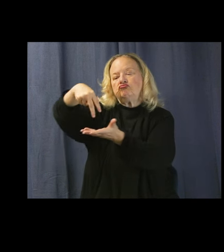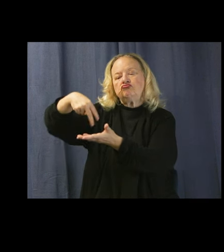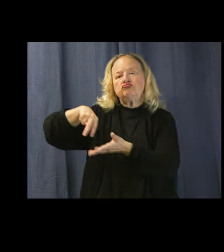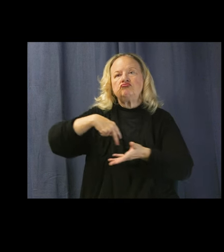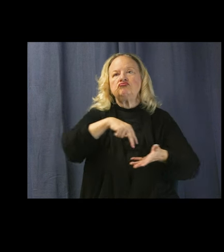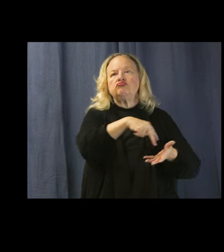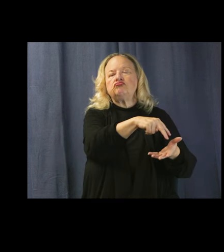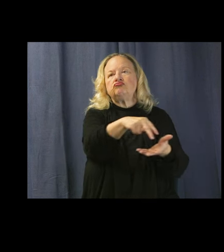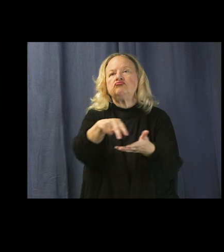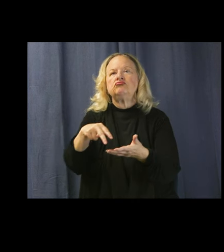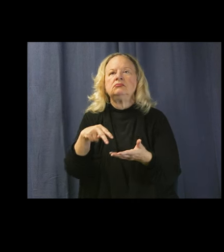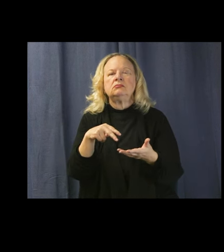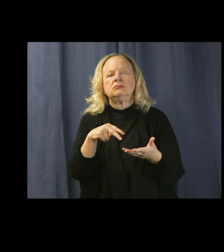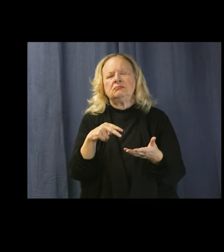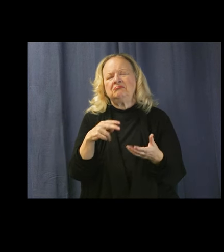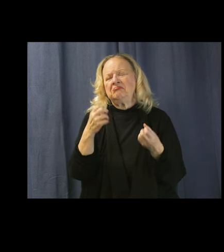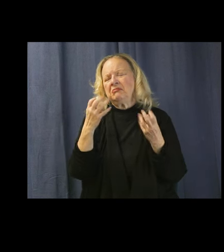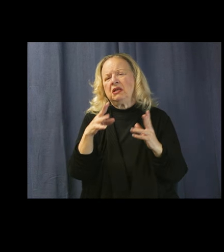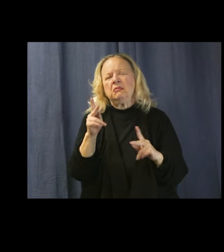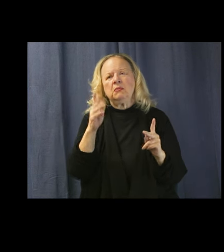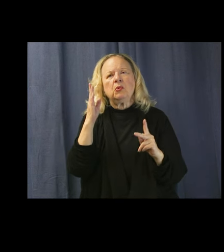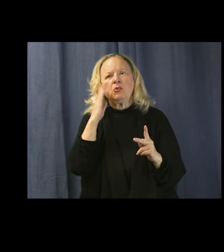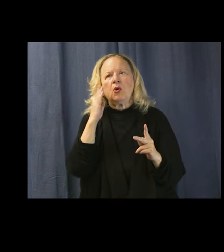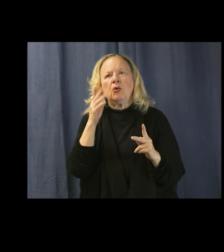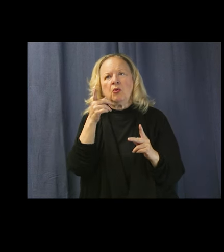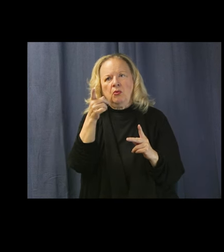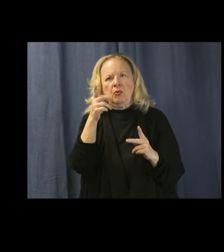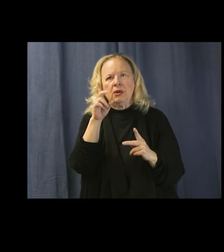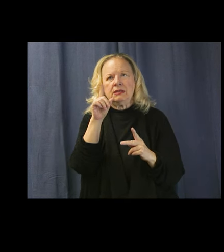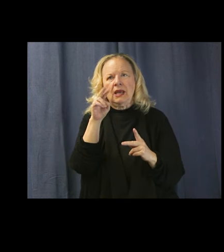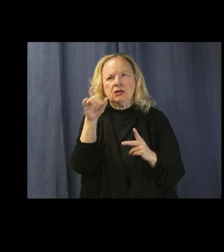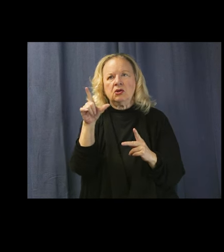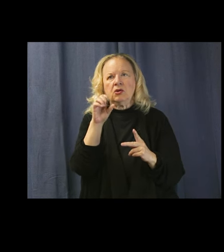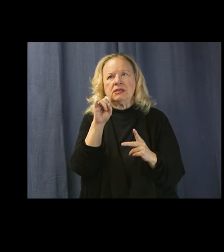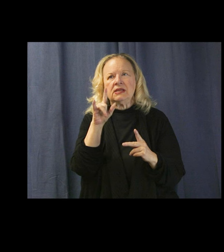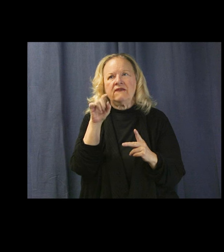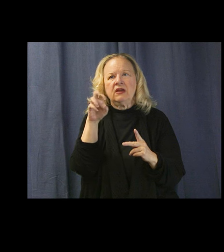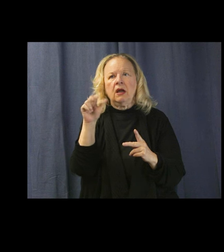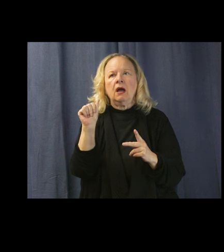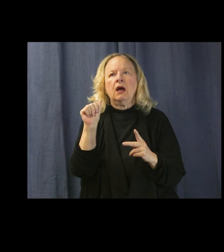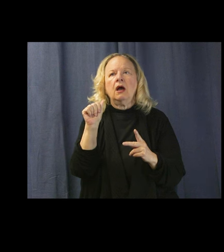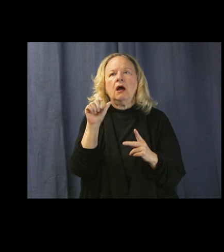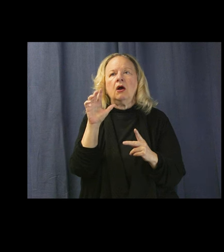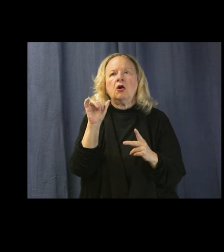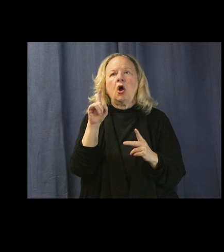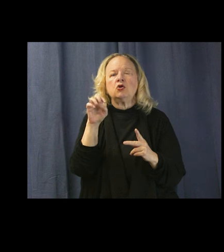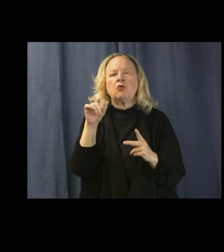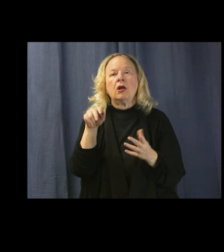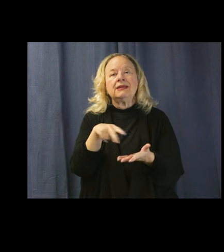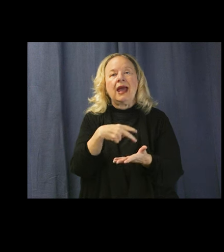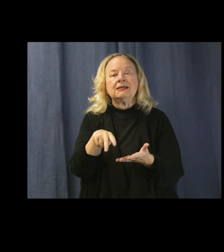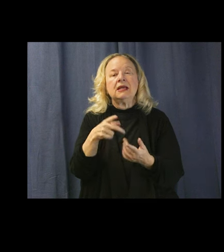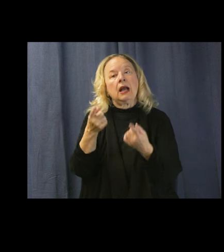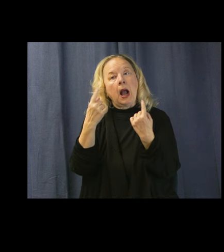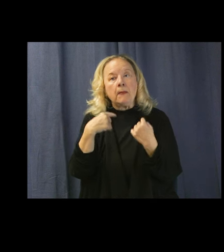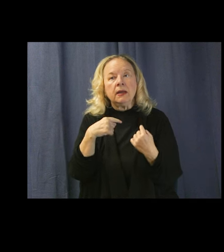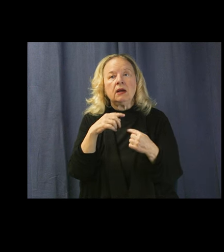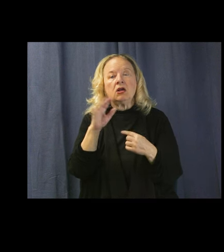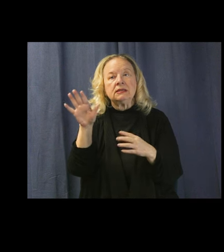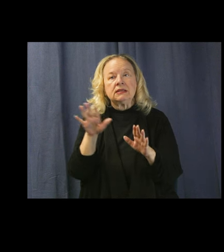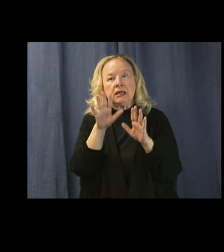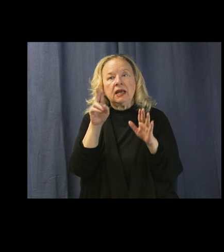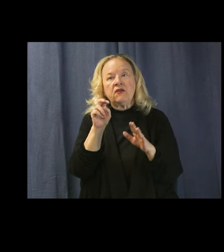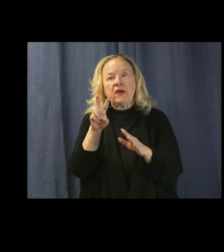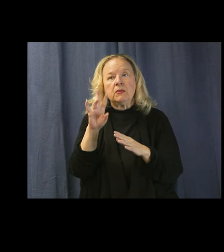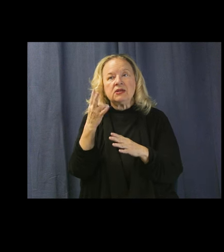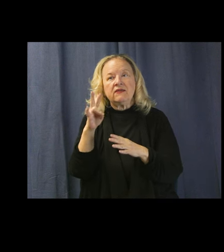around for 20 or so years know this couple. They're Daniel and Sylvia Calderon. They're going to be coming on Sunday, November 17th from